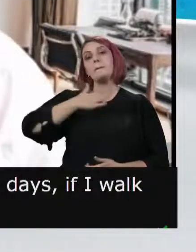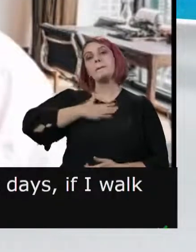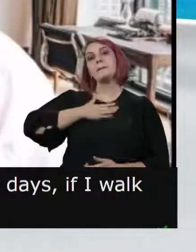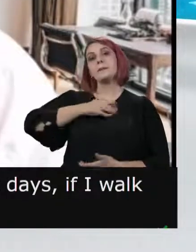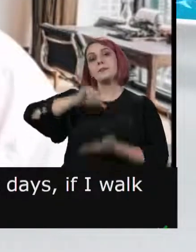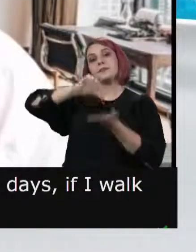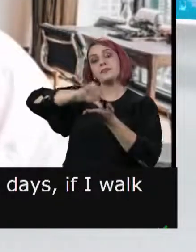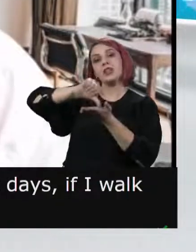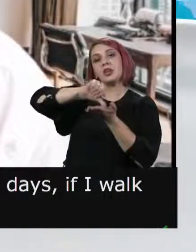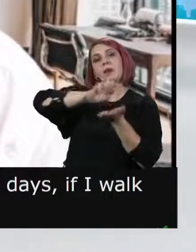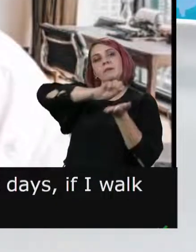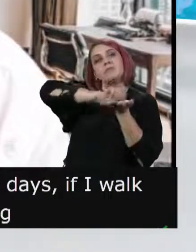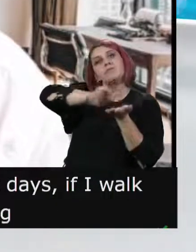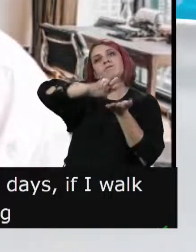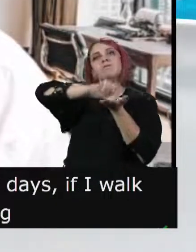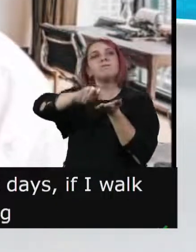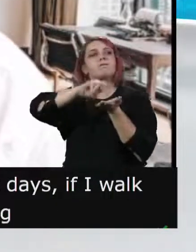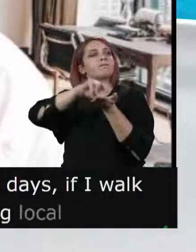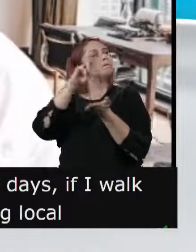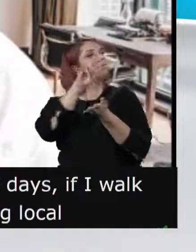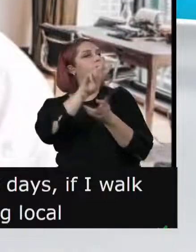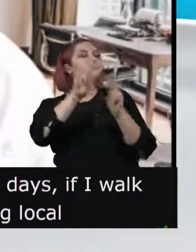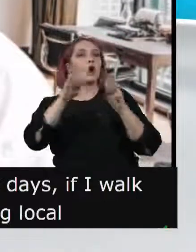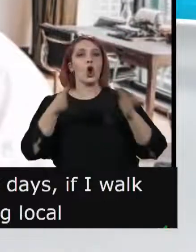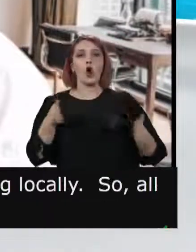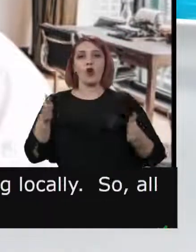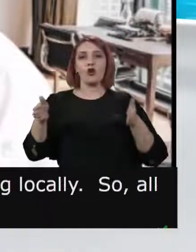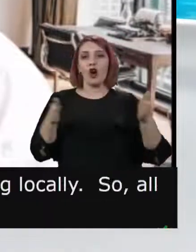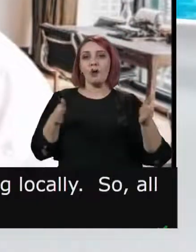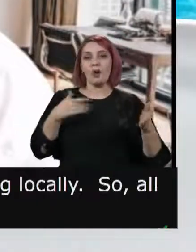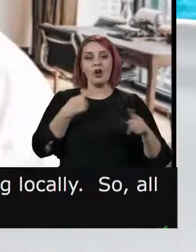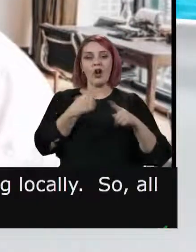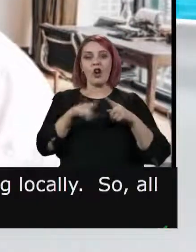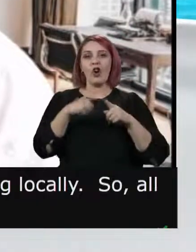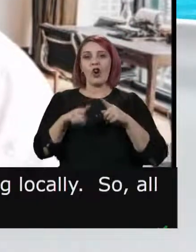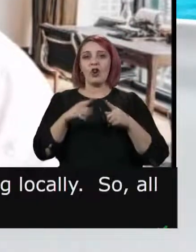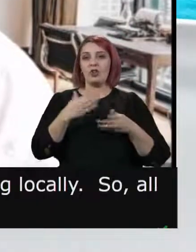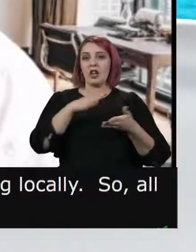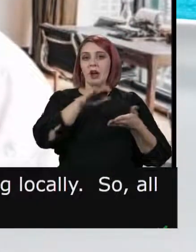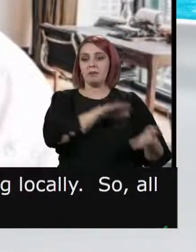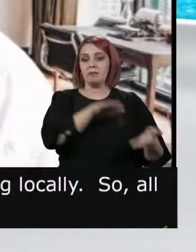locally. So all of a sudden, that seems very, very feasible.